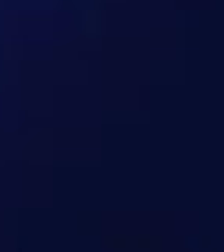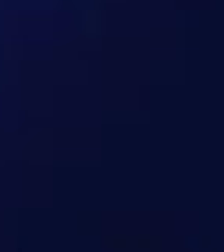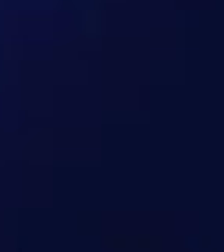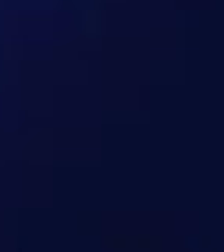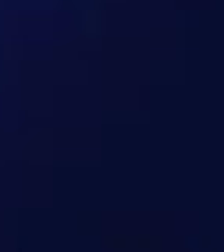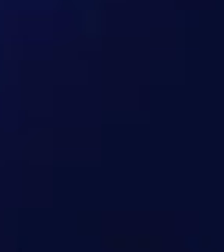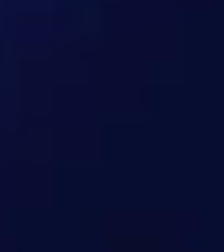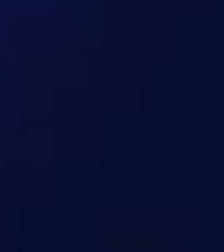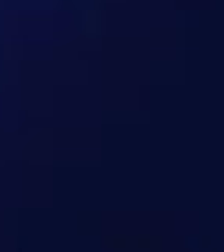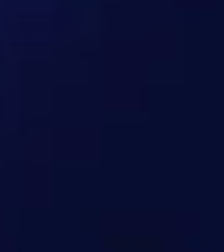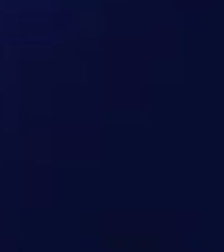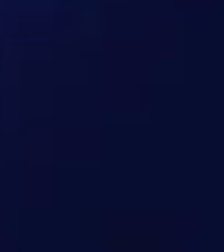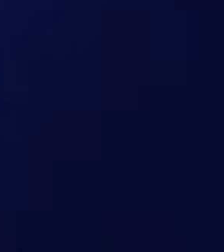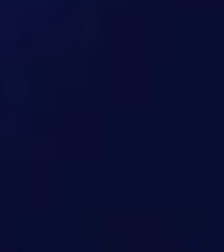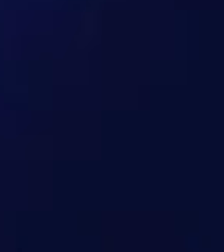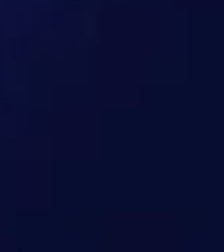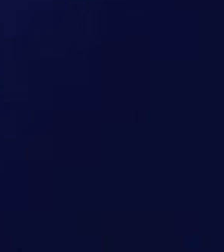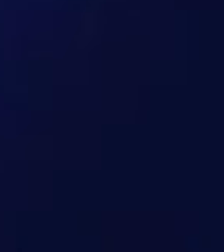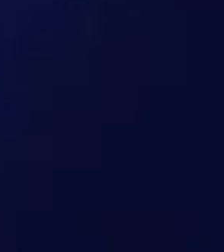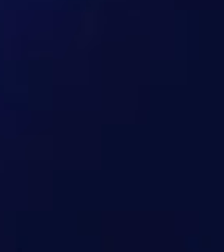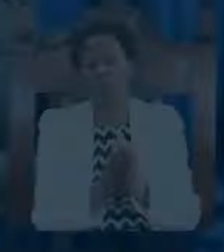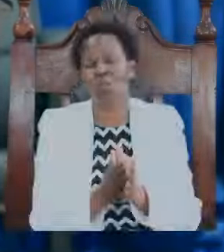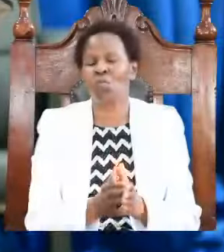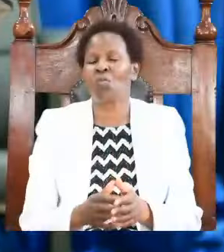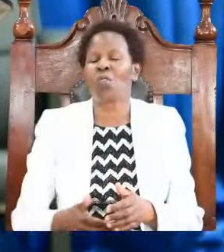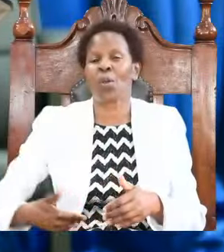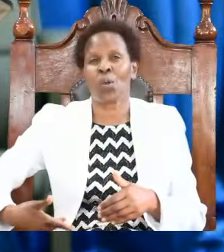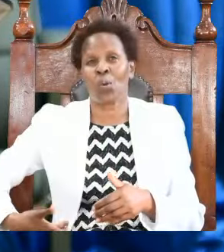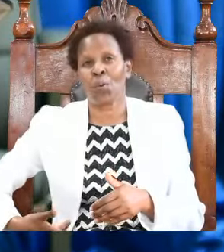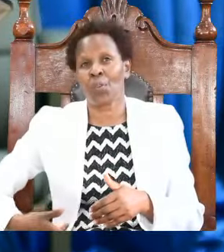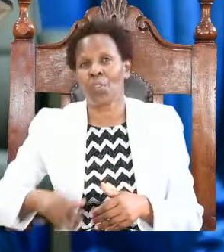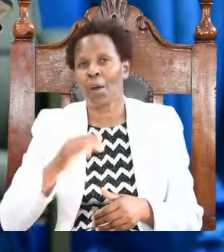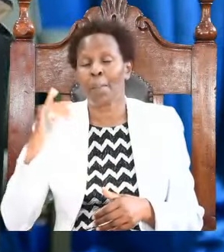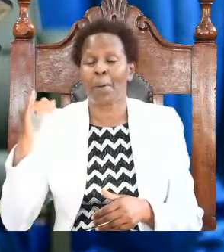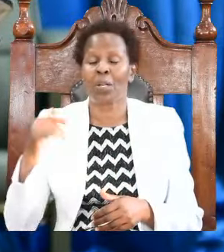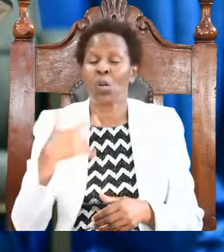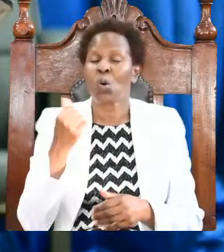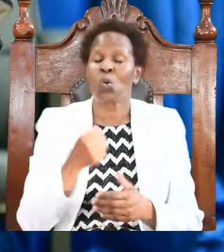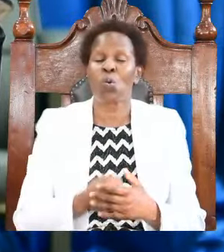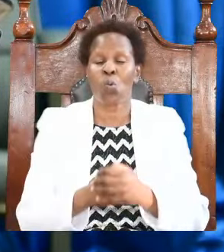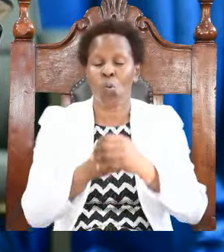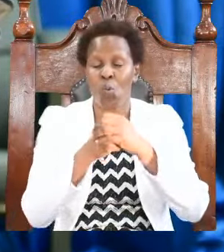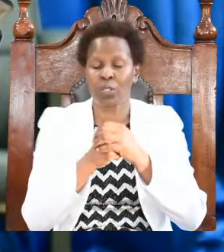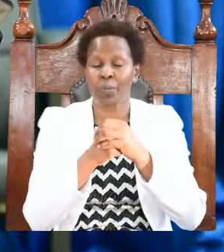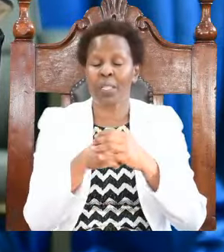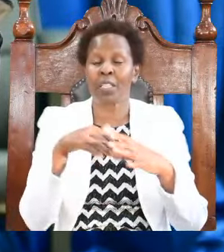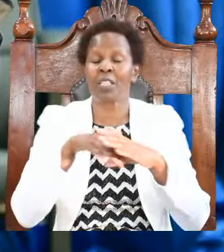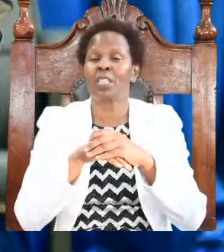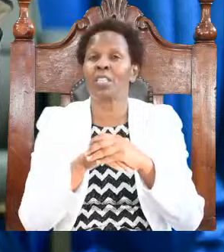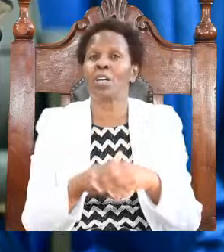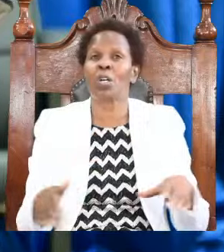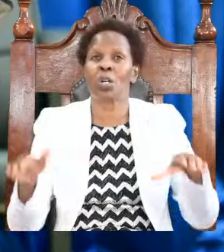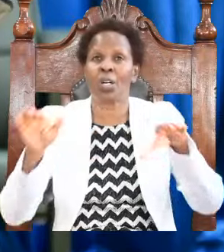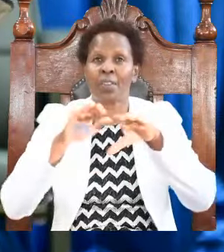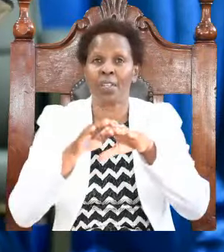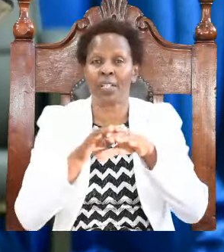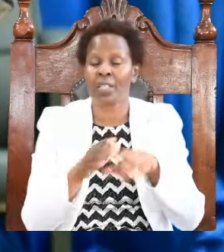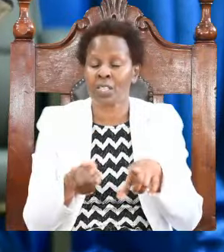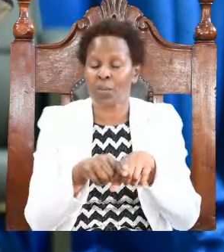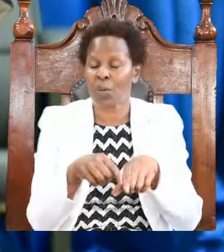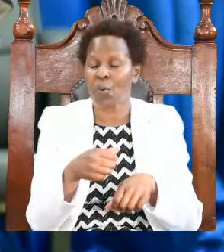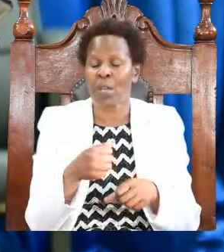story of a young man who was worshiping in a congregation like we are worshiping